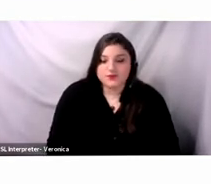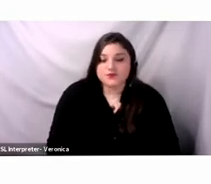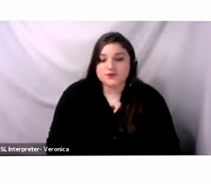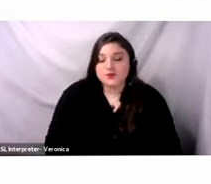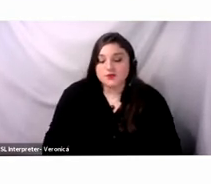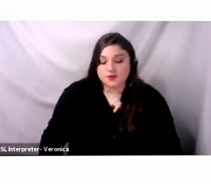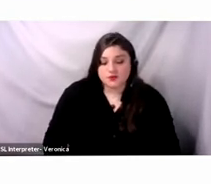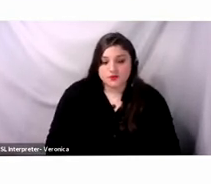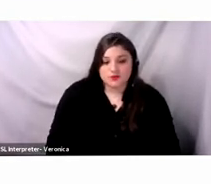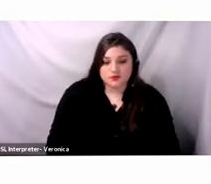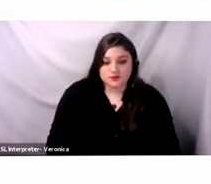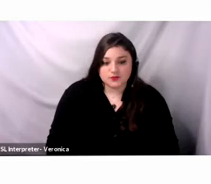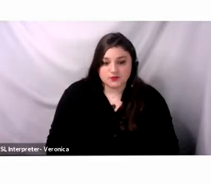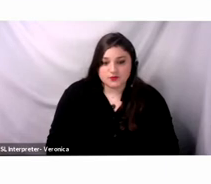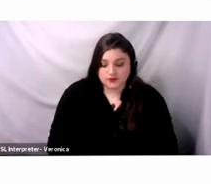made it